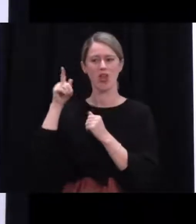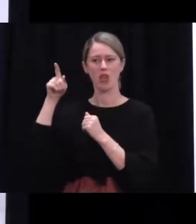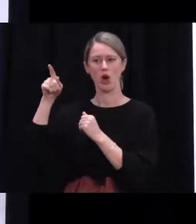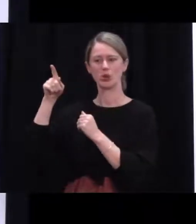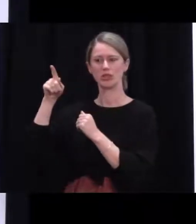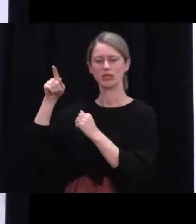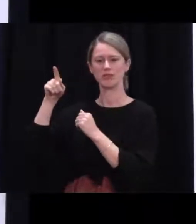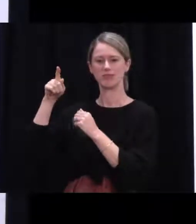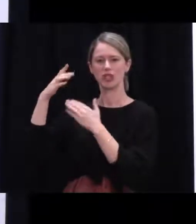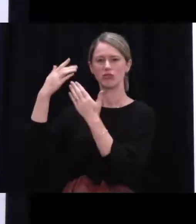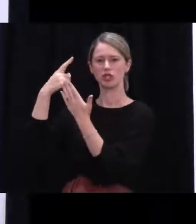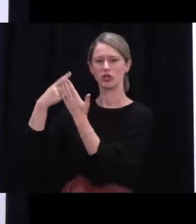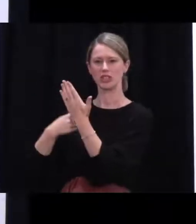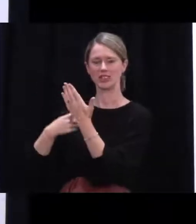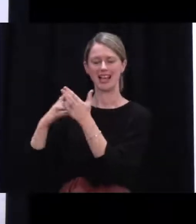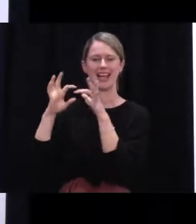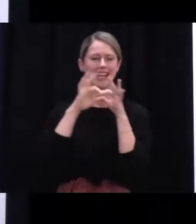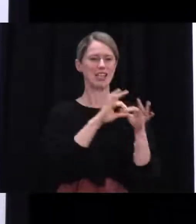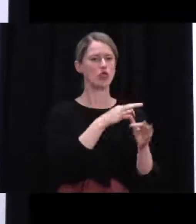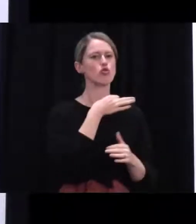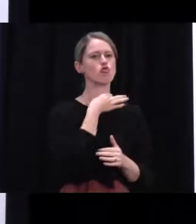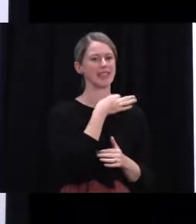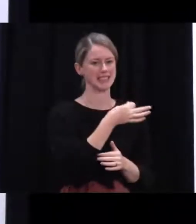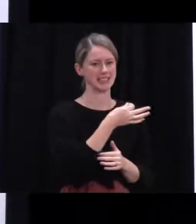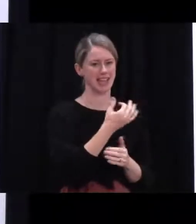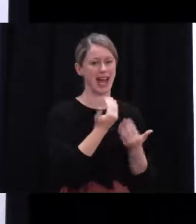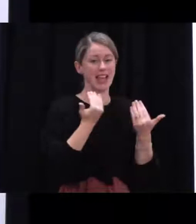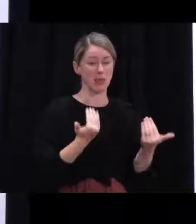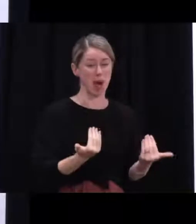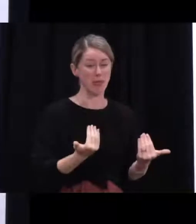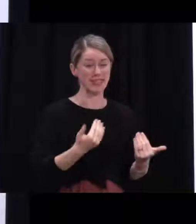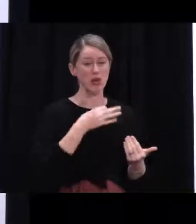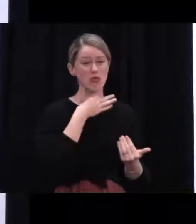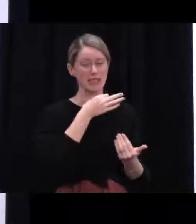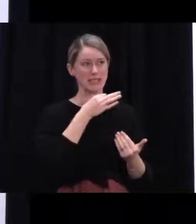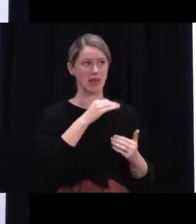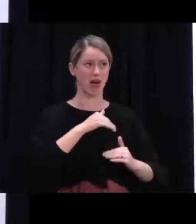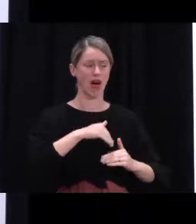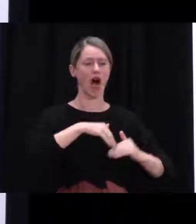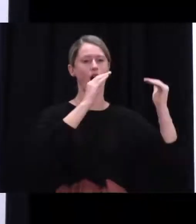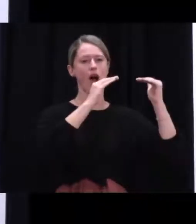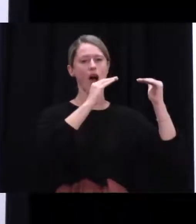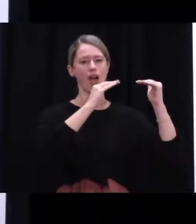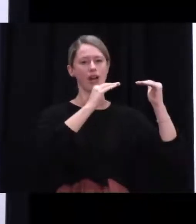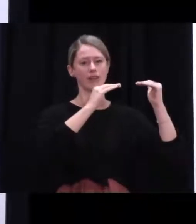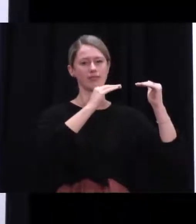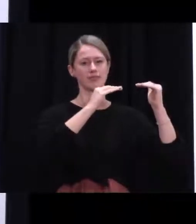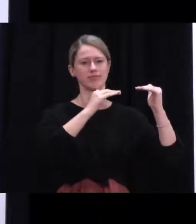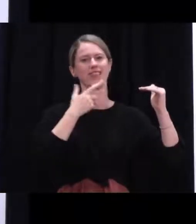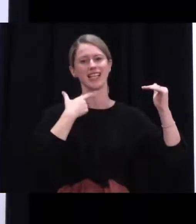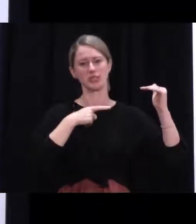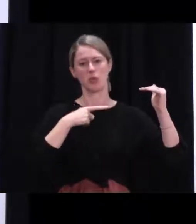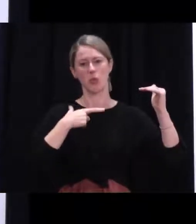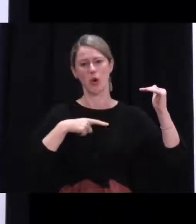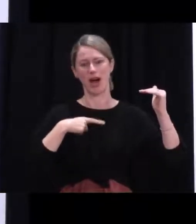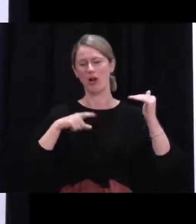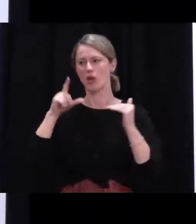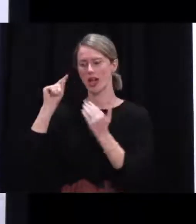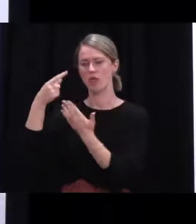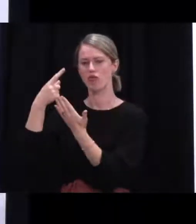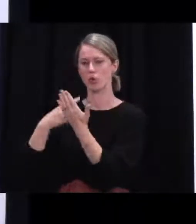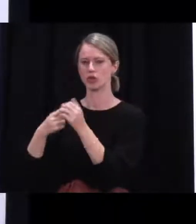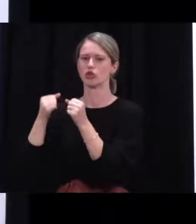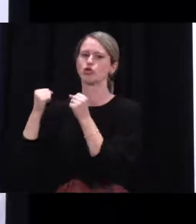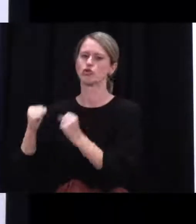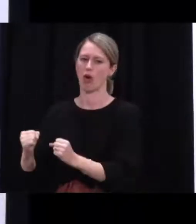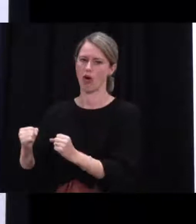to be proportionate to the level of risk. At the moment, we are clearly dealing with an elevated level of risk, which is why we have, at this point,